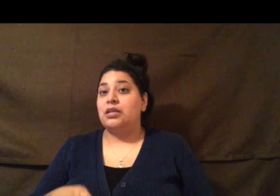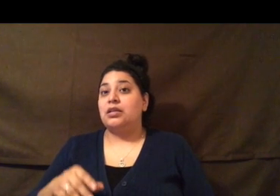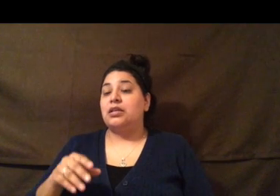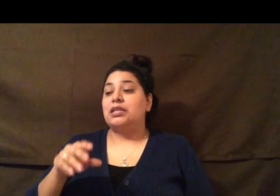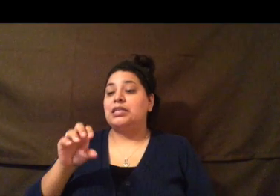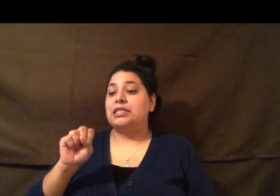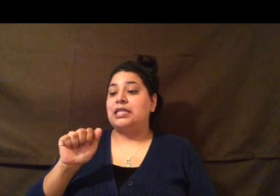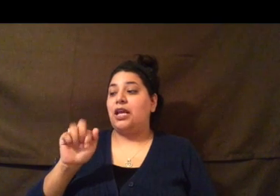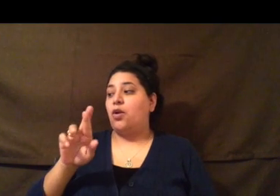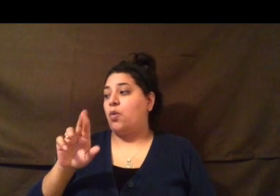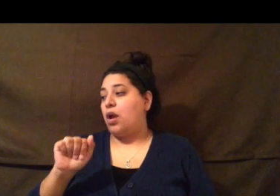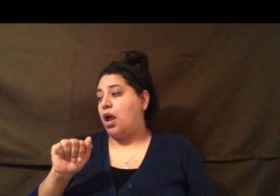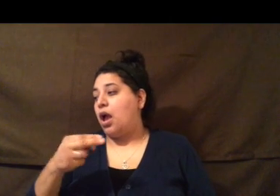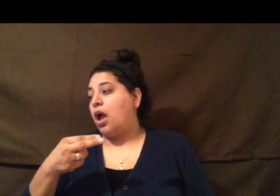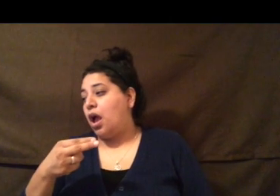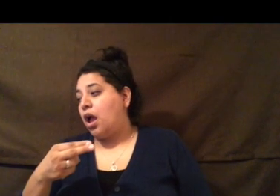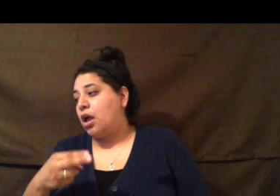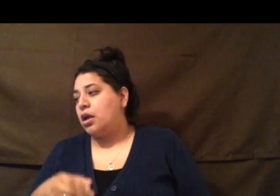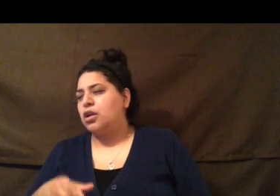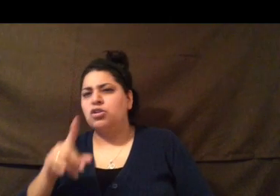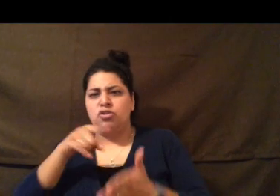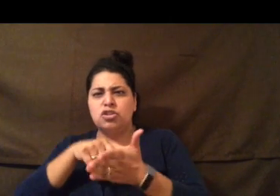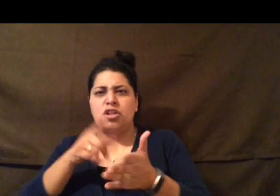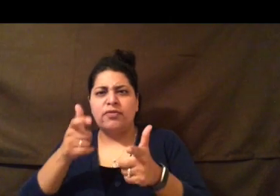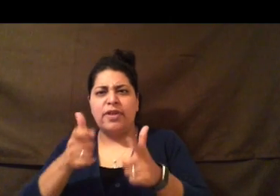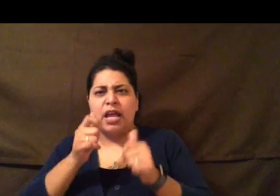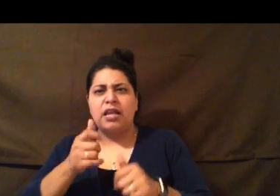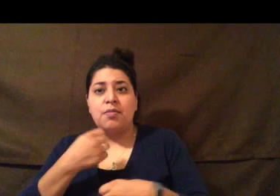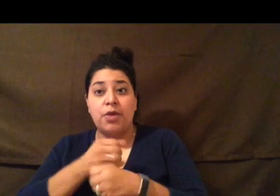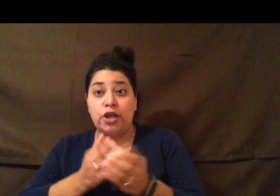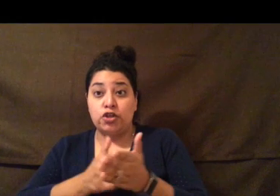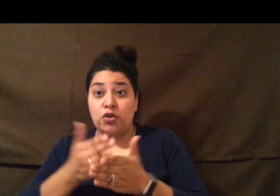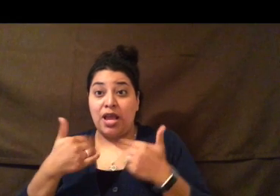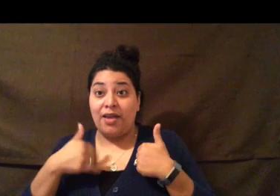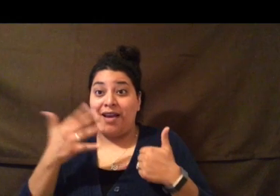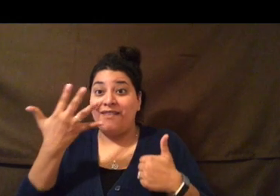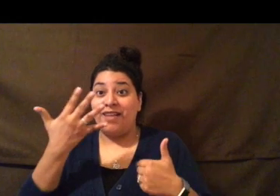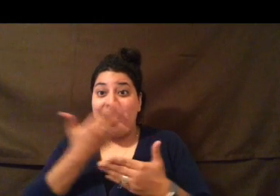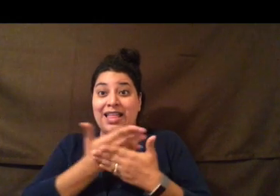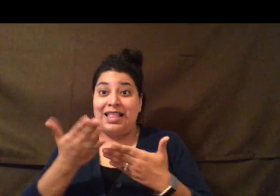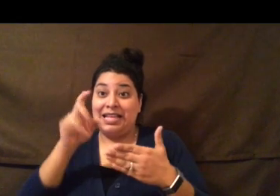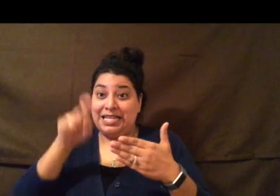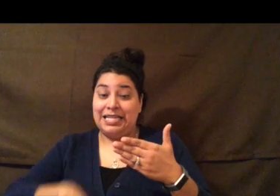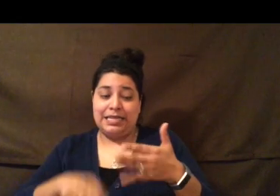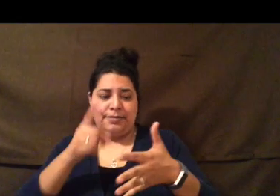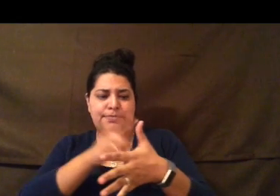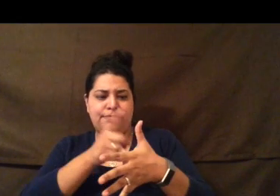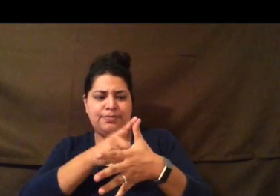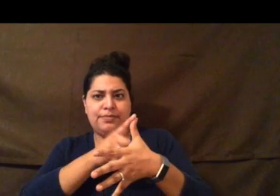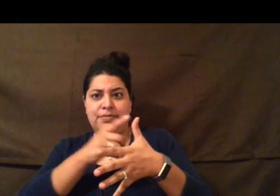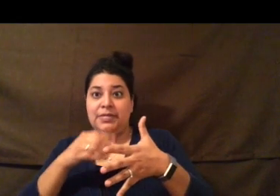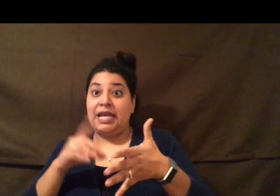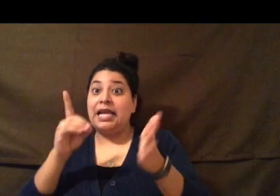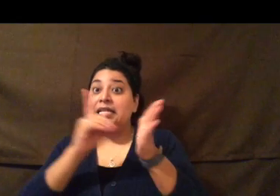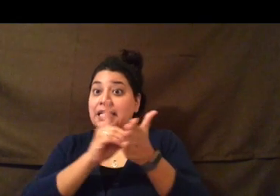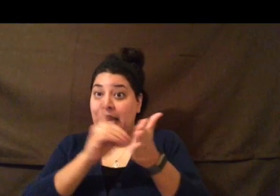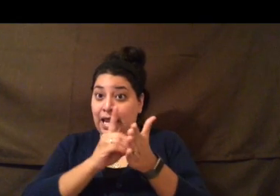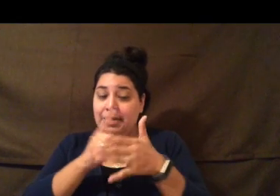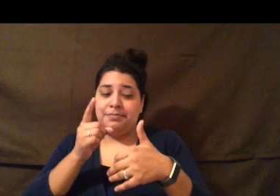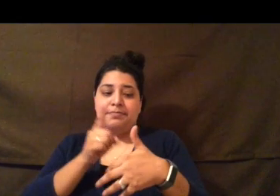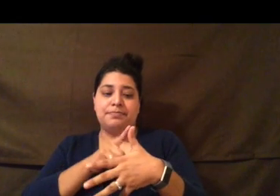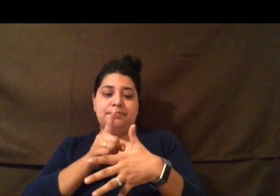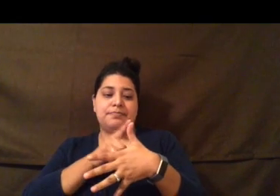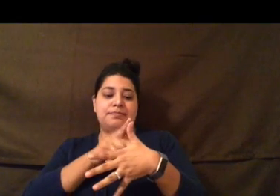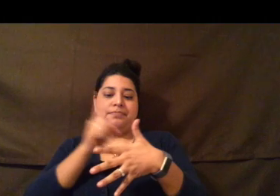like. So sincerely, Sarah. So let's check real quick and make sure that we have the 5 things that we need. We have